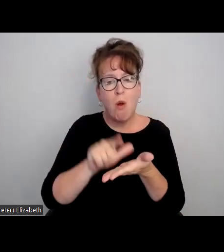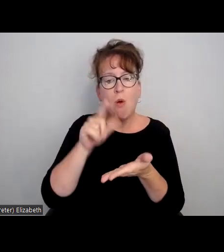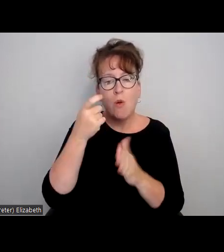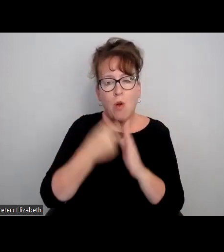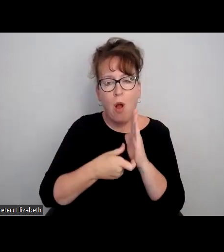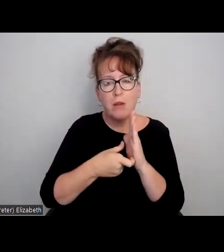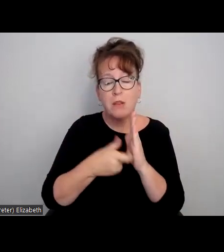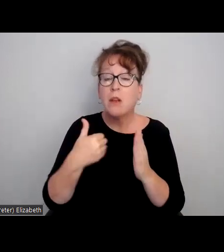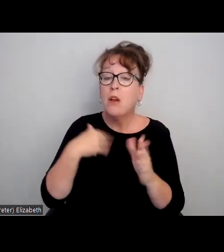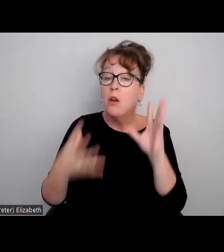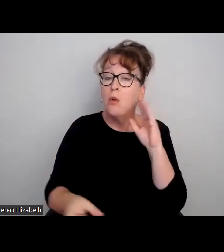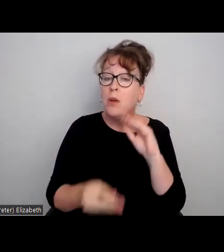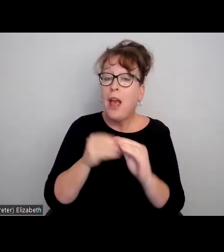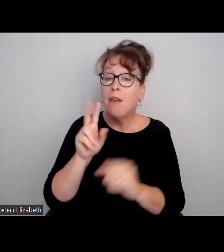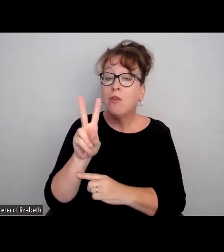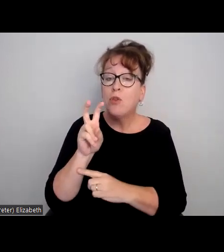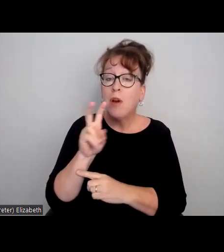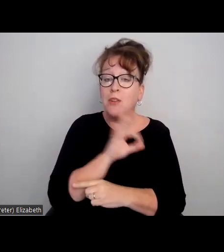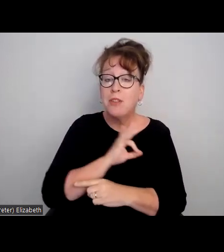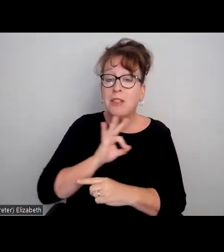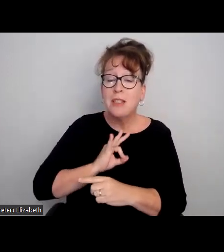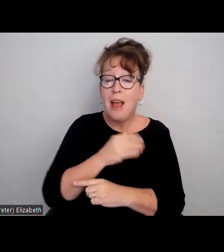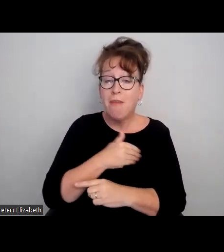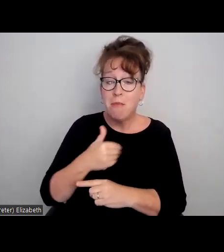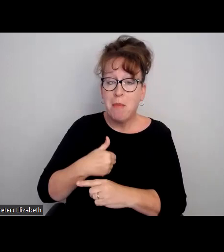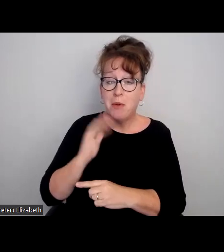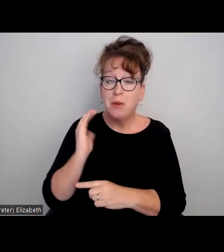members at the agency. If I could have the next slide, please.